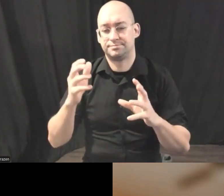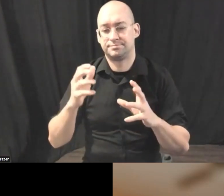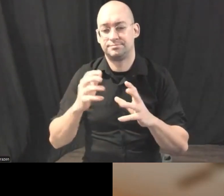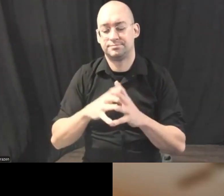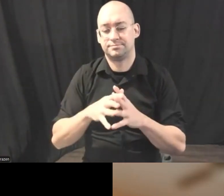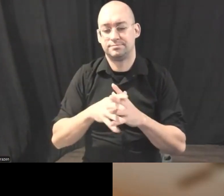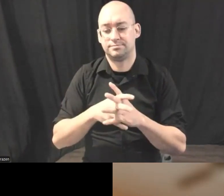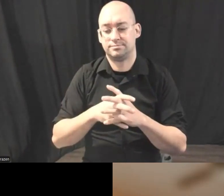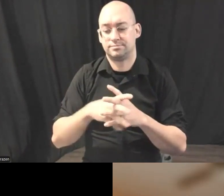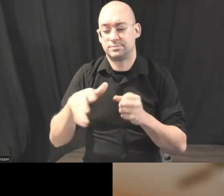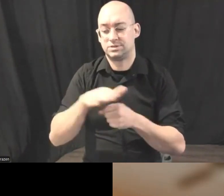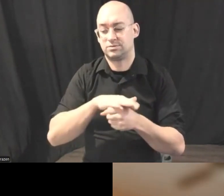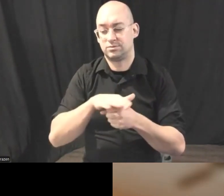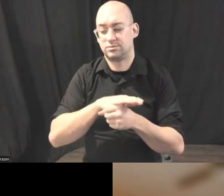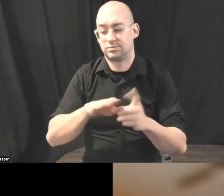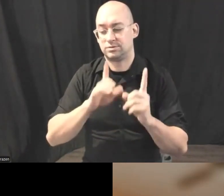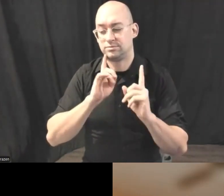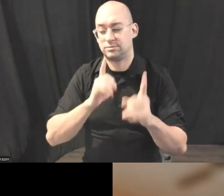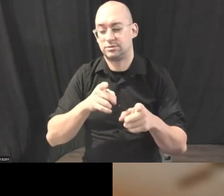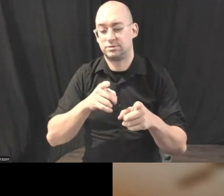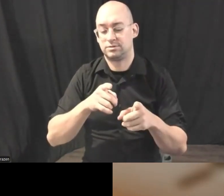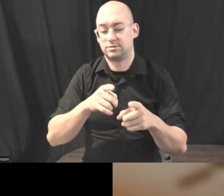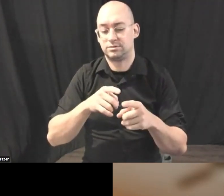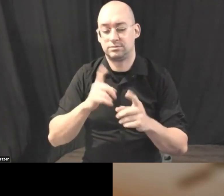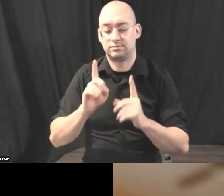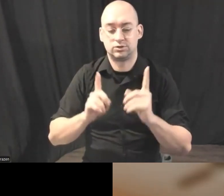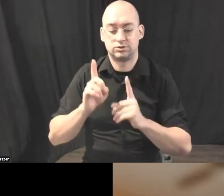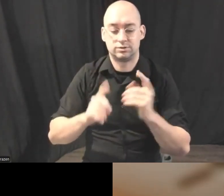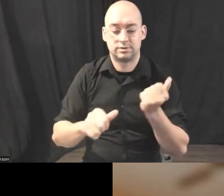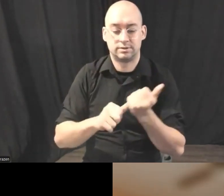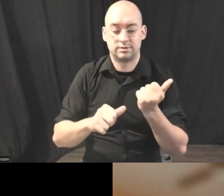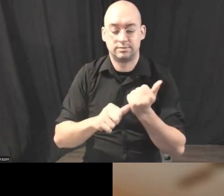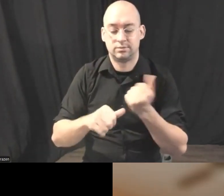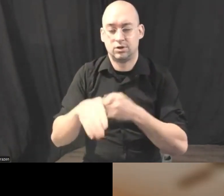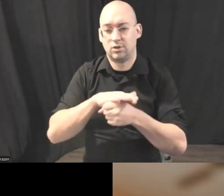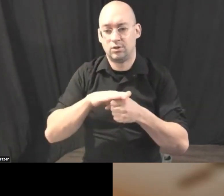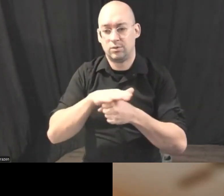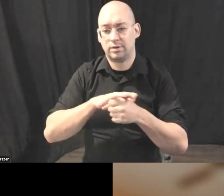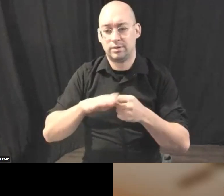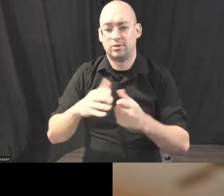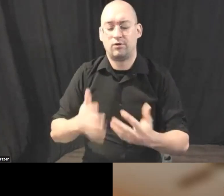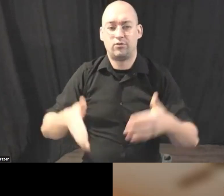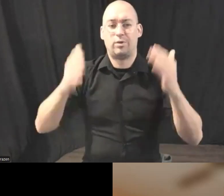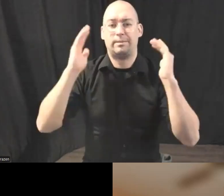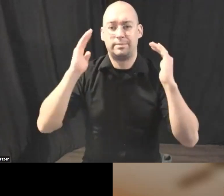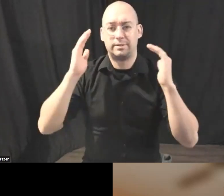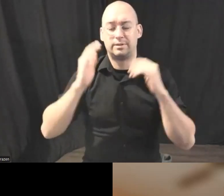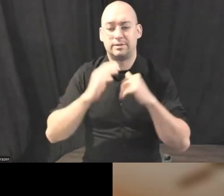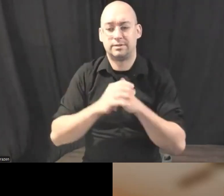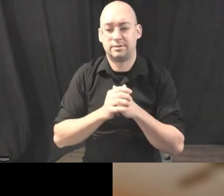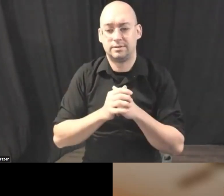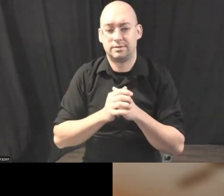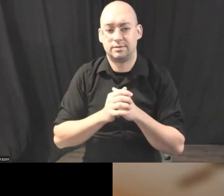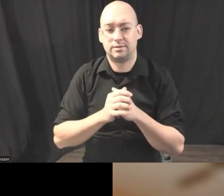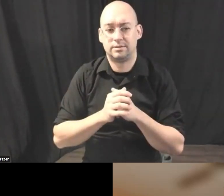local response. The mutual aid in that case works when locals are overwhelmed. They put in a request